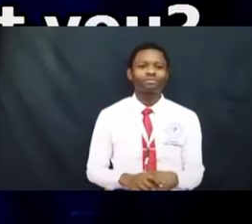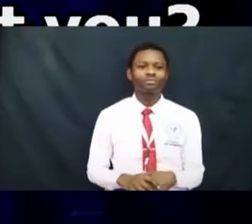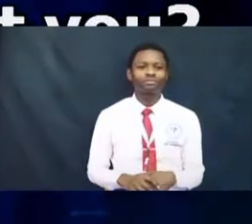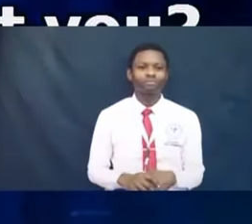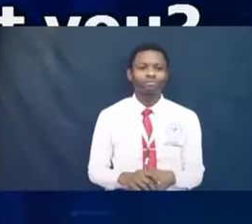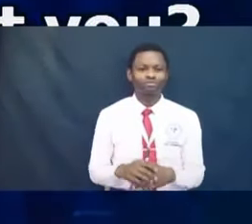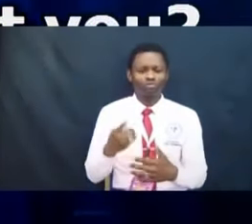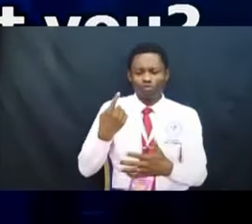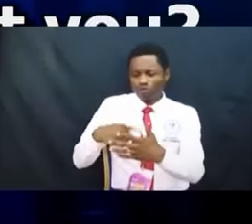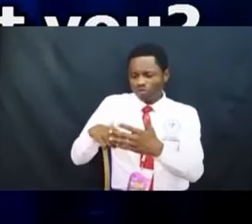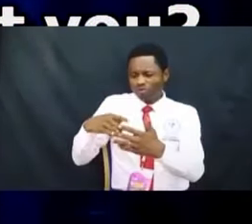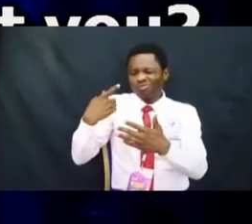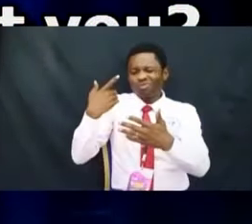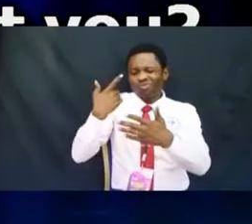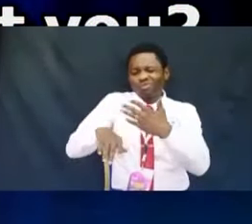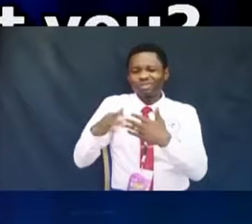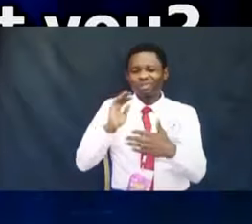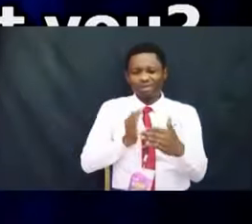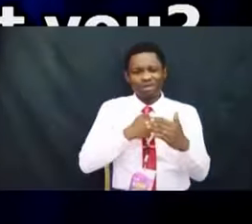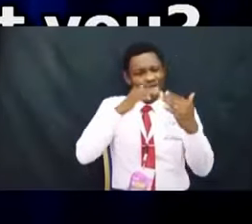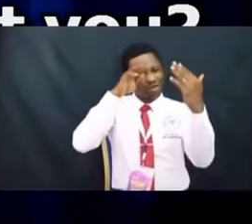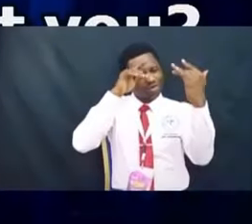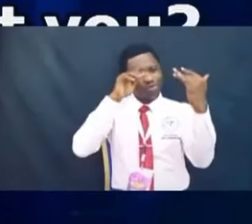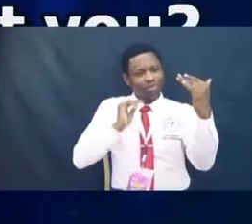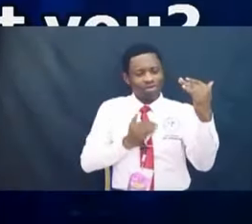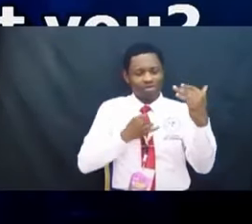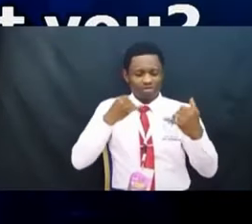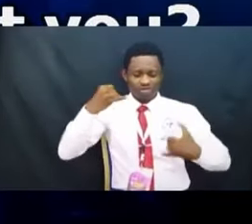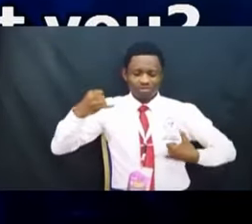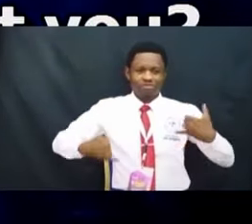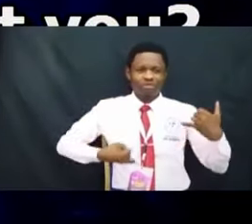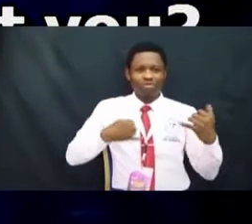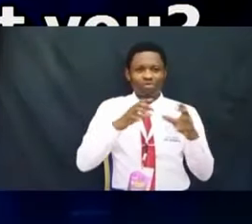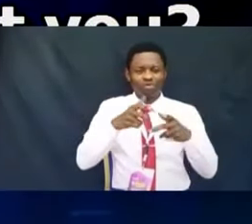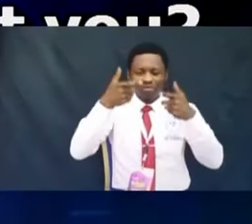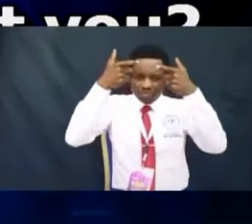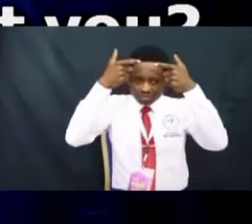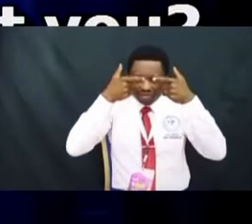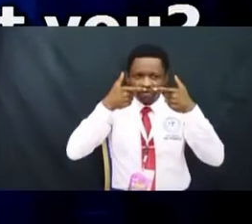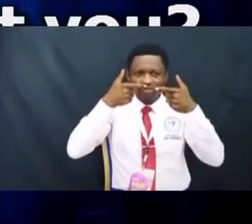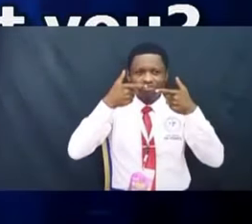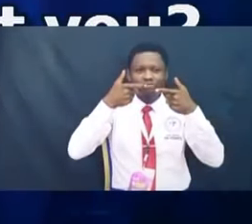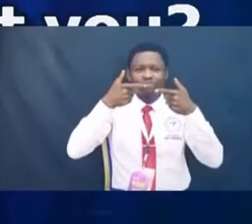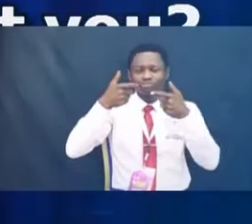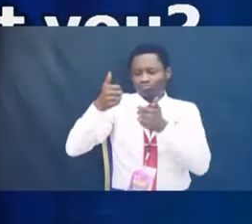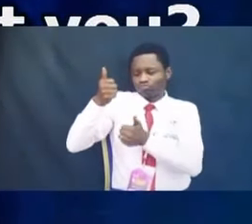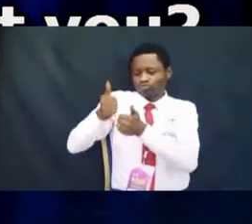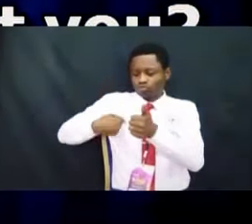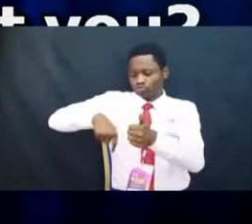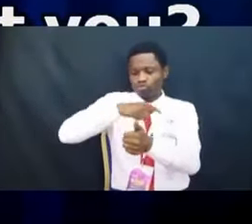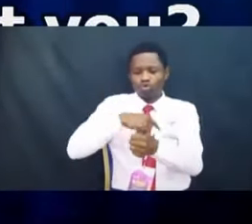For what is our hope, our joy, or the crown in which we will glory in